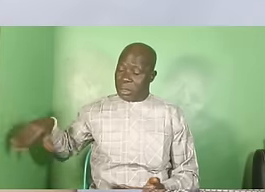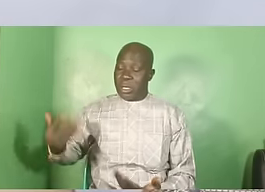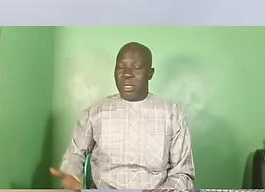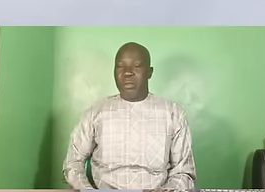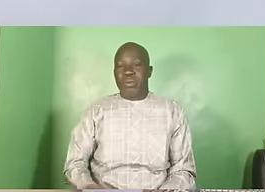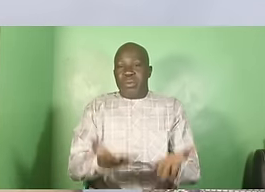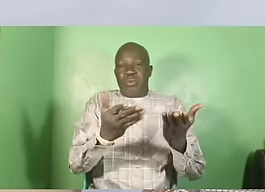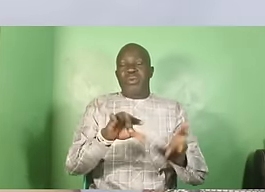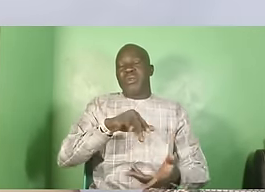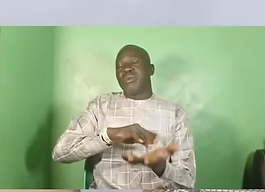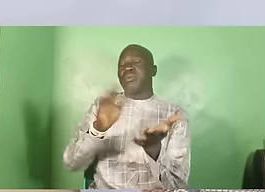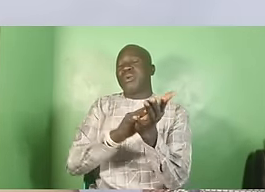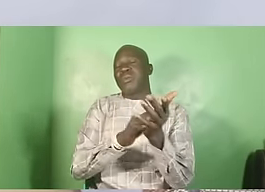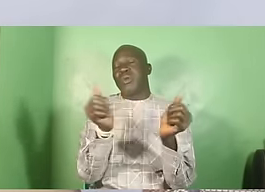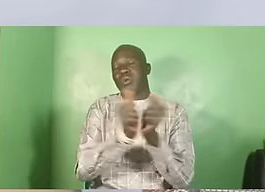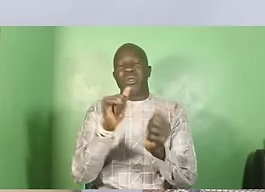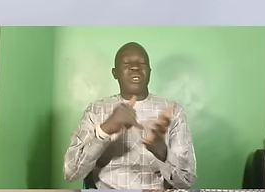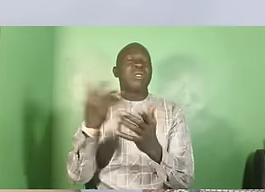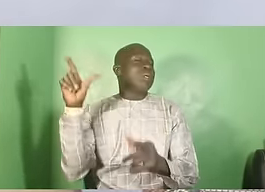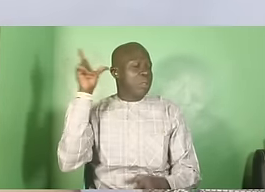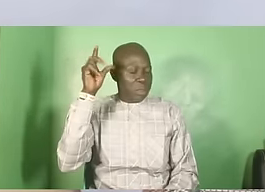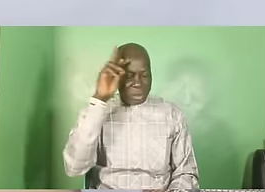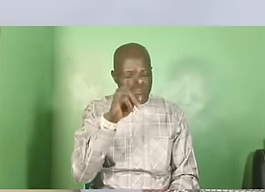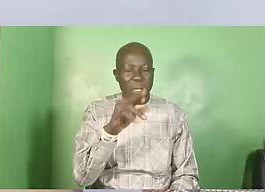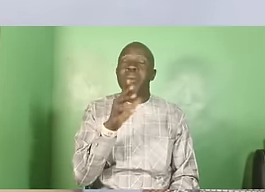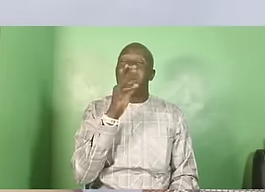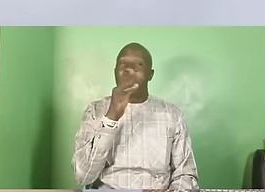My children, the people who praise me with. Listen, sir.